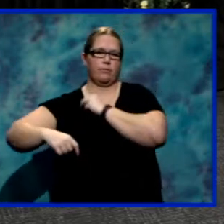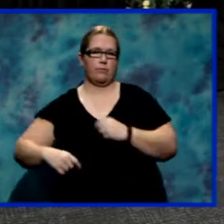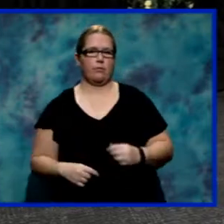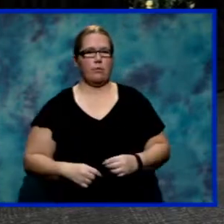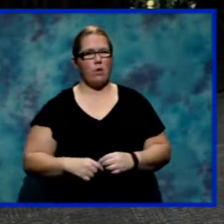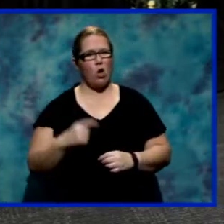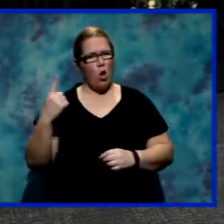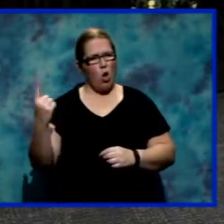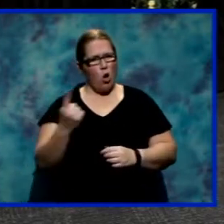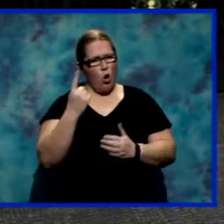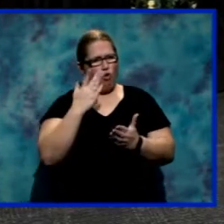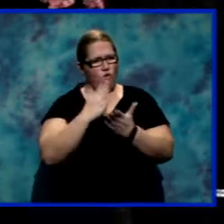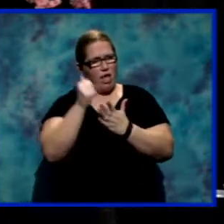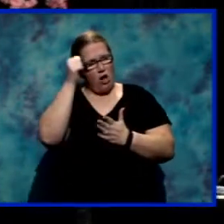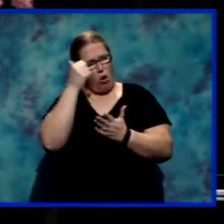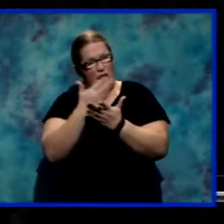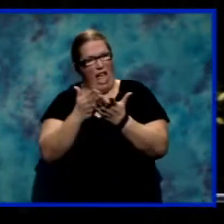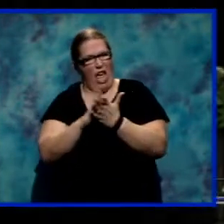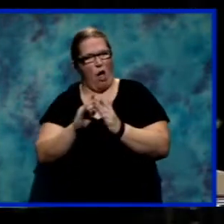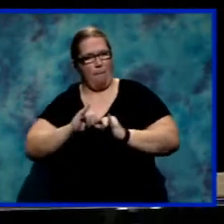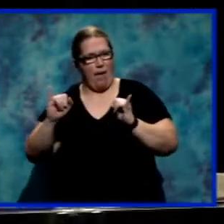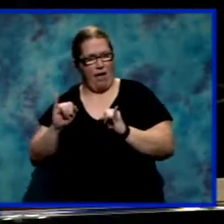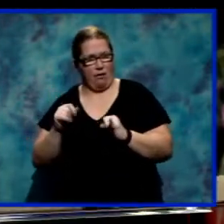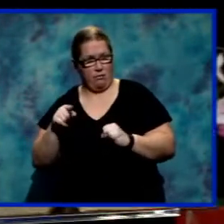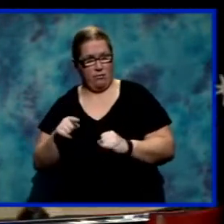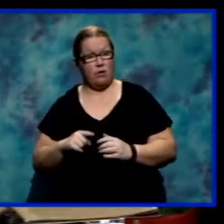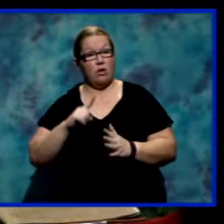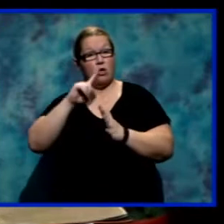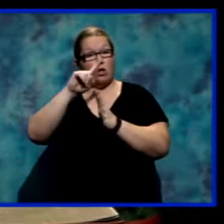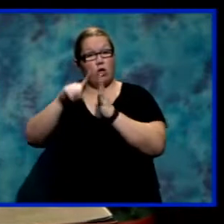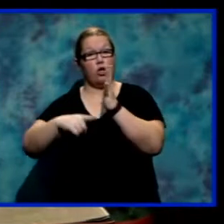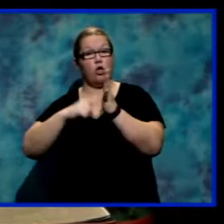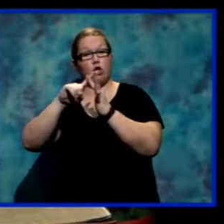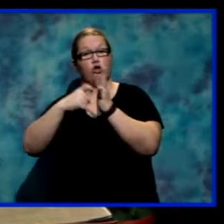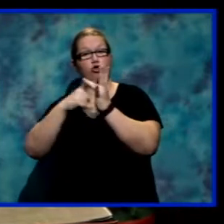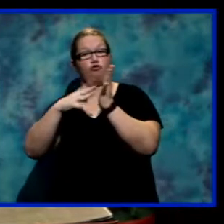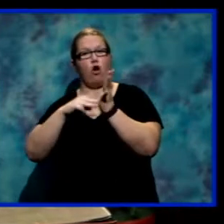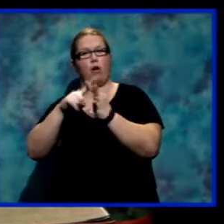Who really knows how bad it is? Jerome recant.